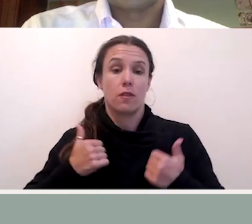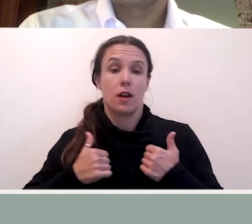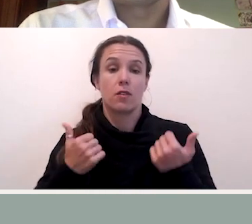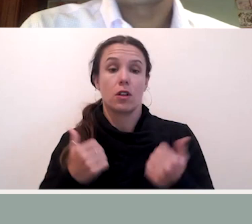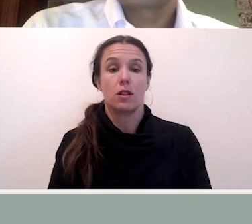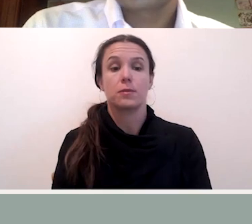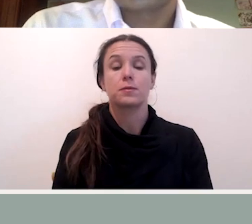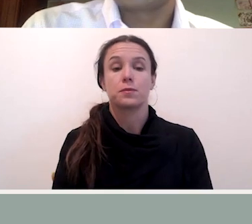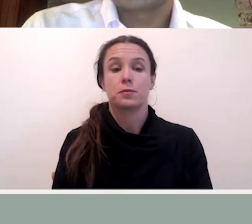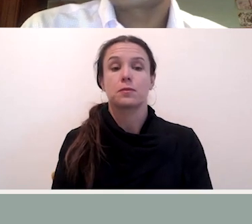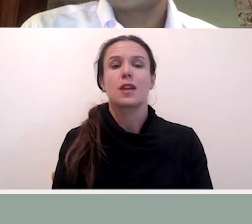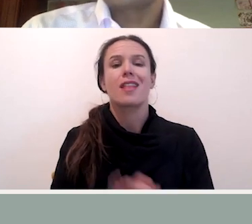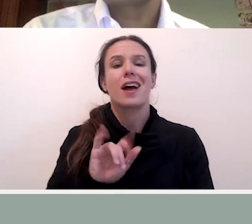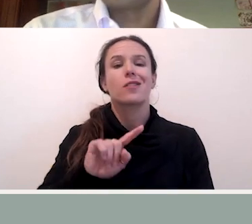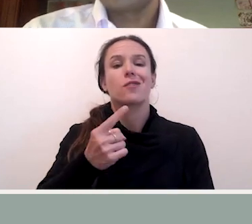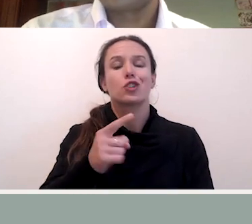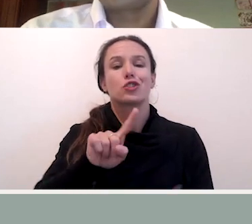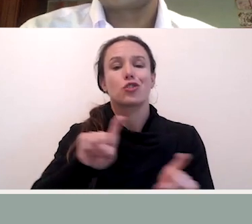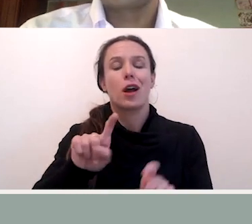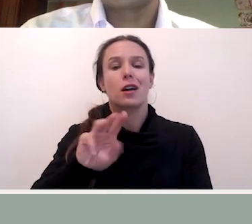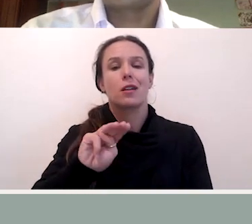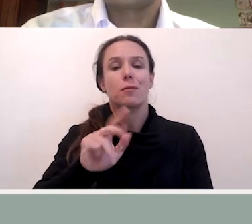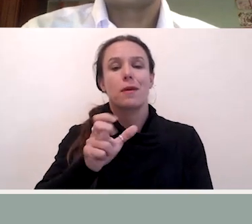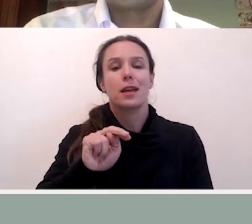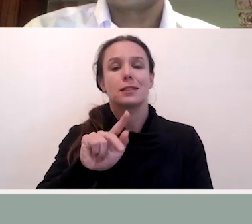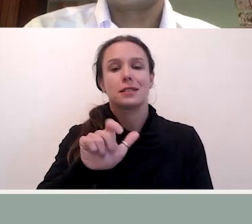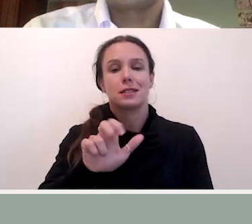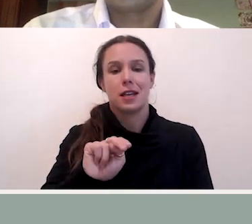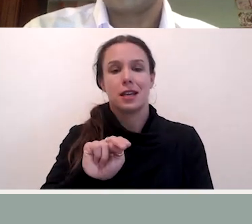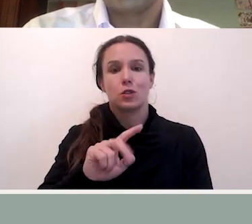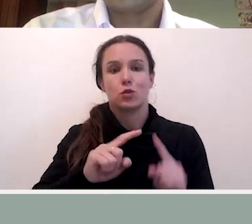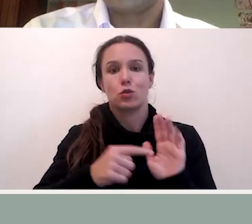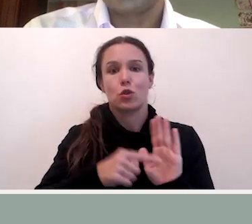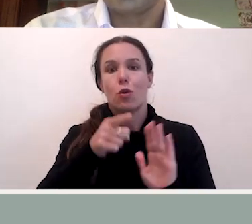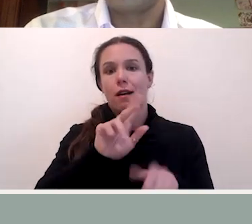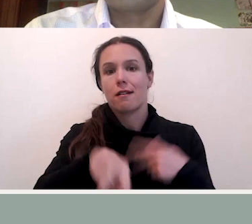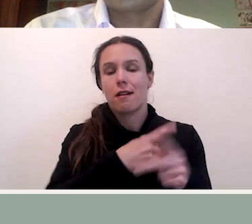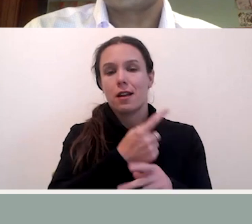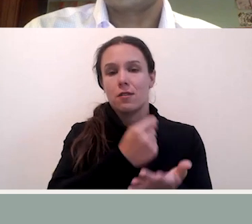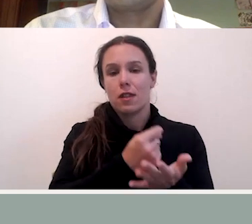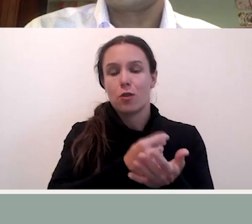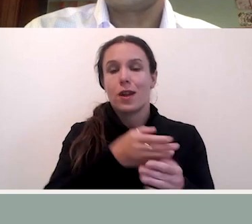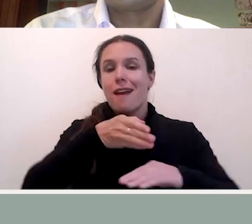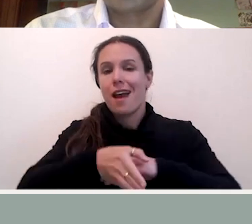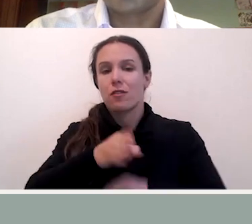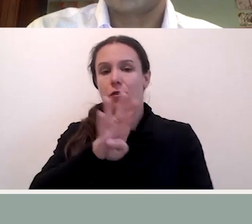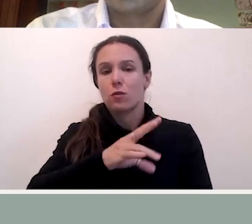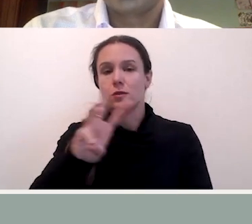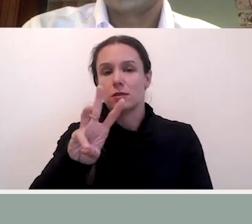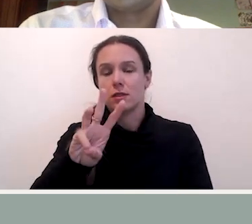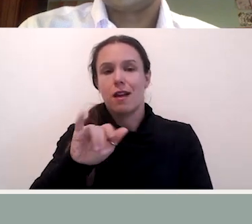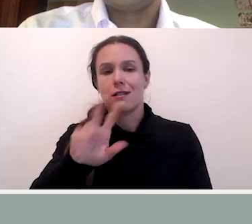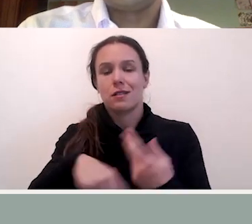So MAINTAIN was the first randomized trial to show benefit of ribociclib and switch endocrine therapy after CDK4/6 inhibitor